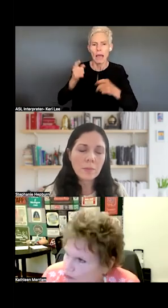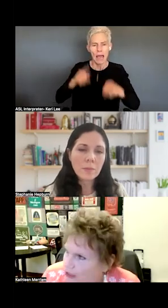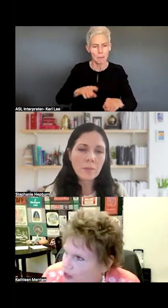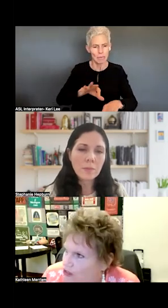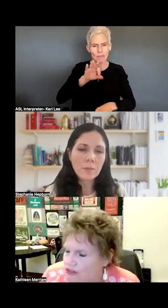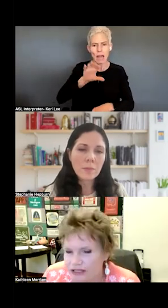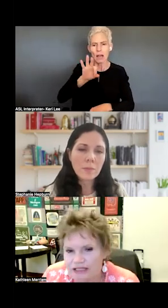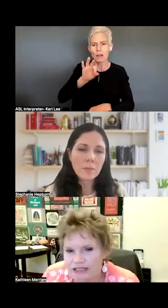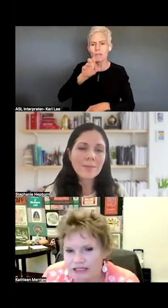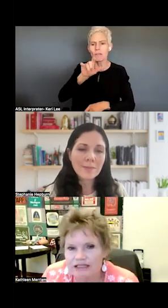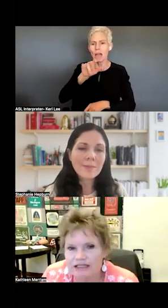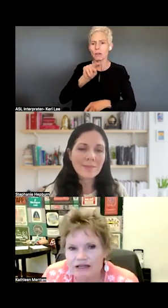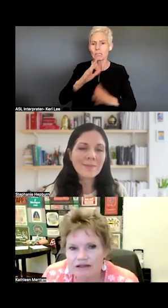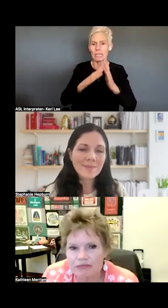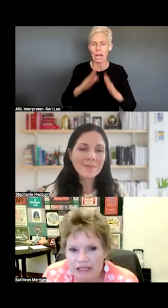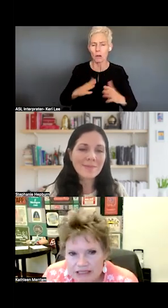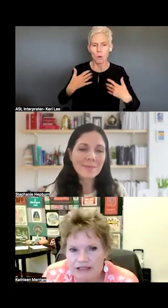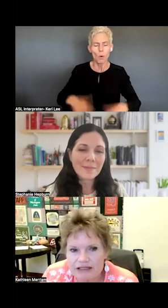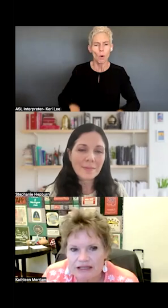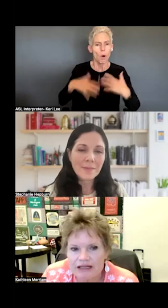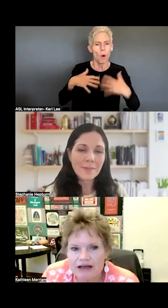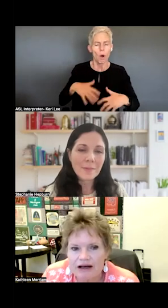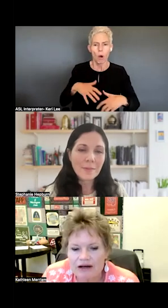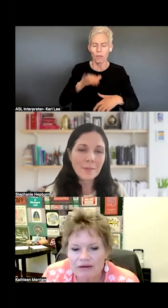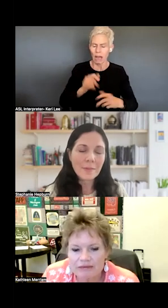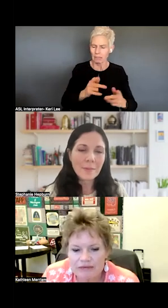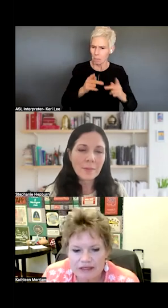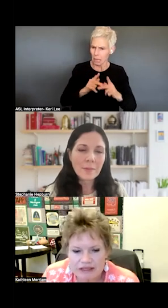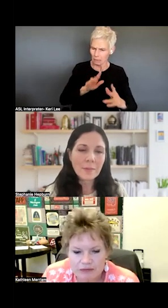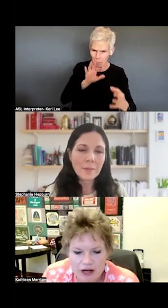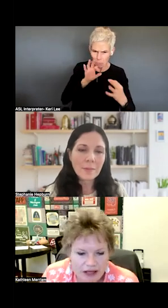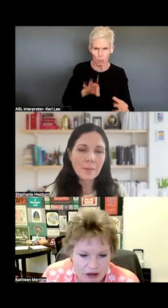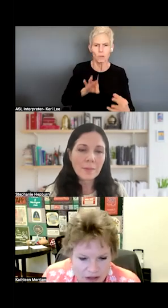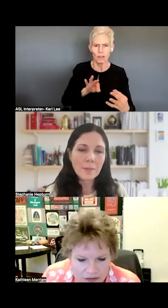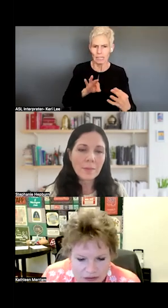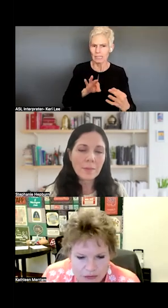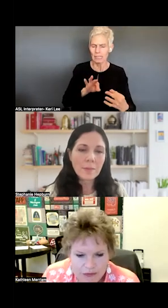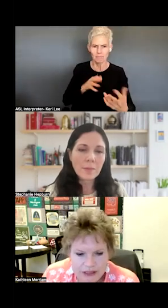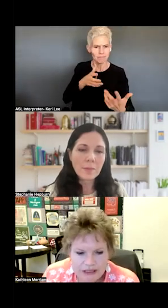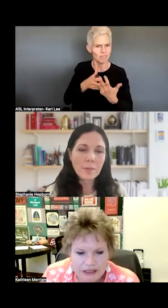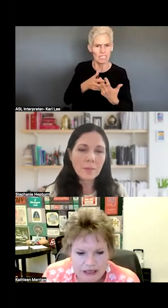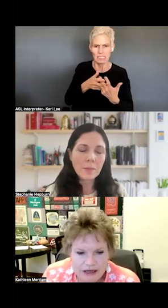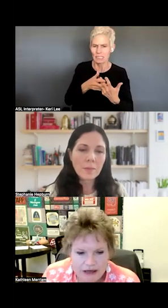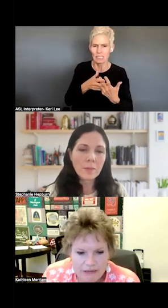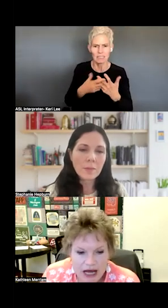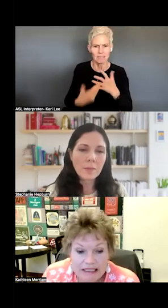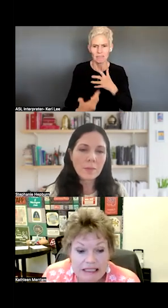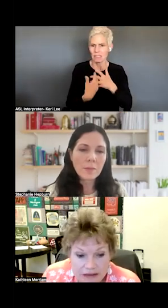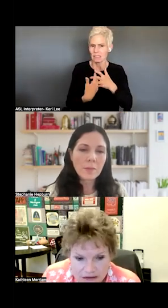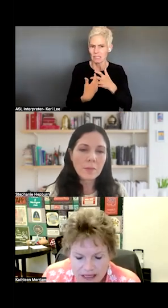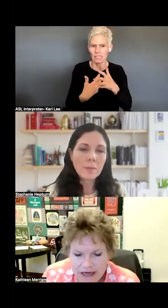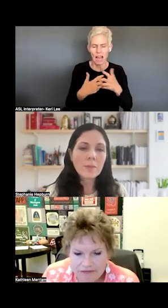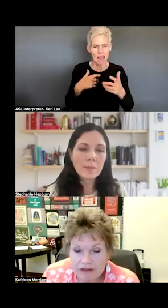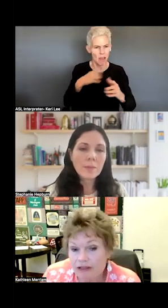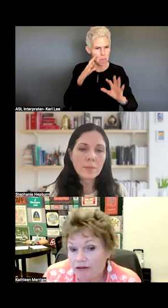thought, oh my gosh, this is a place that is what I thought would be